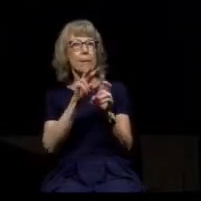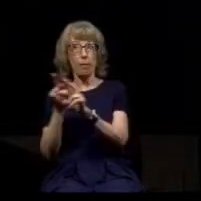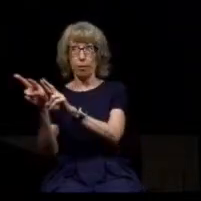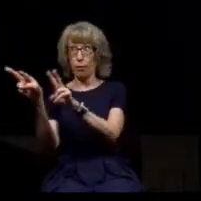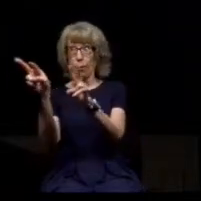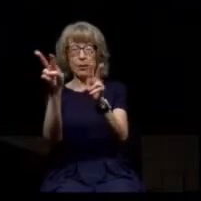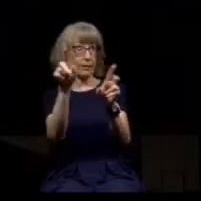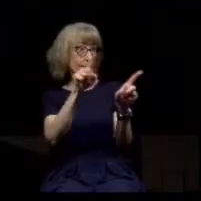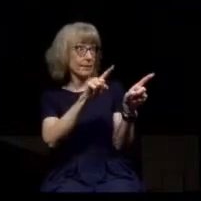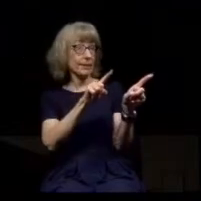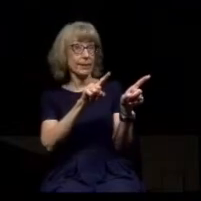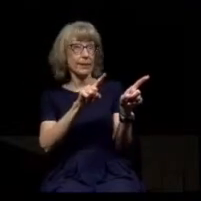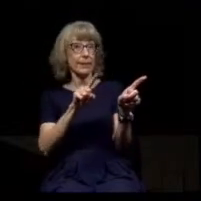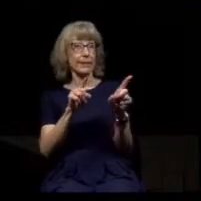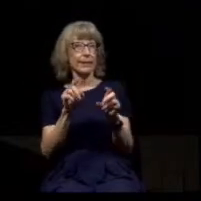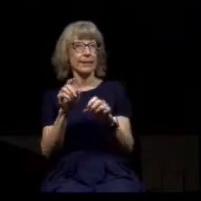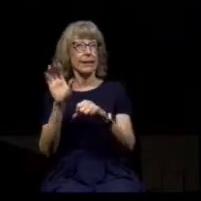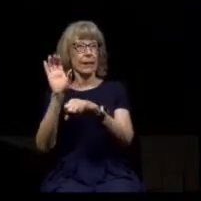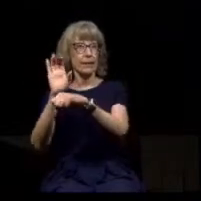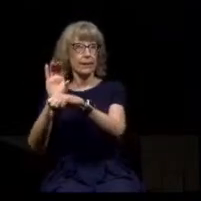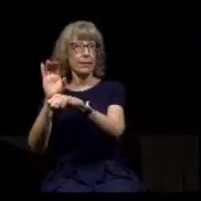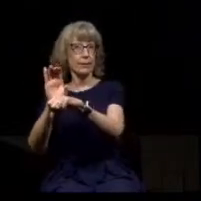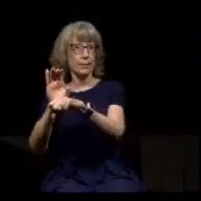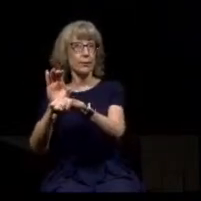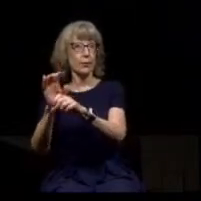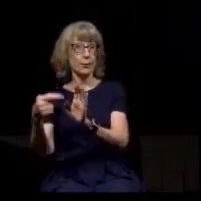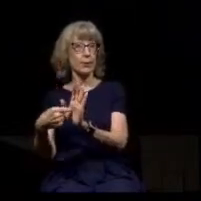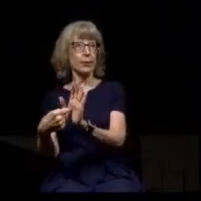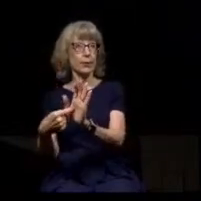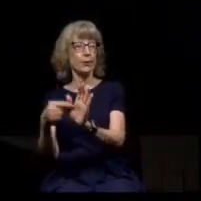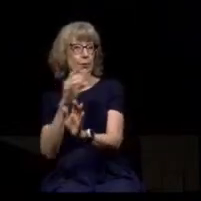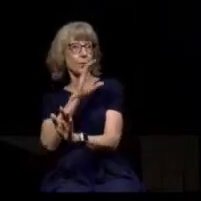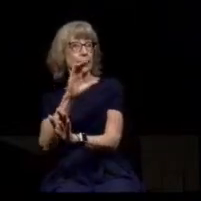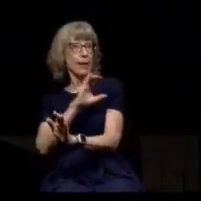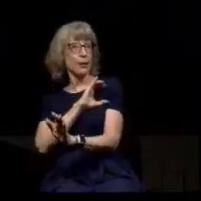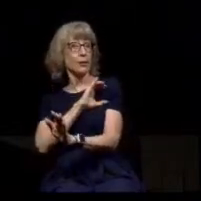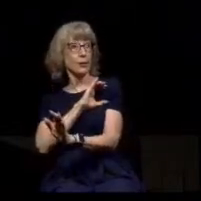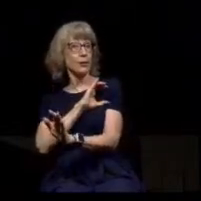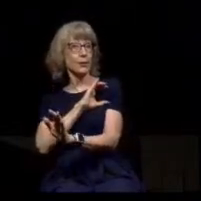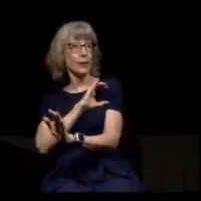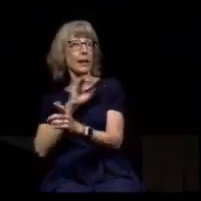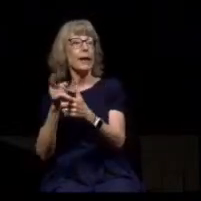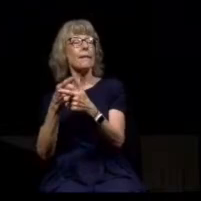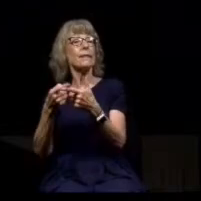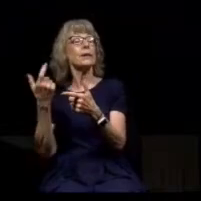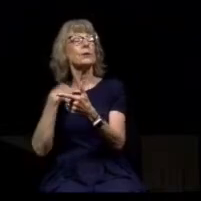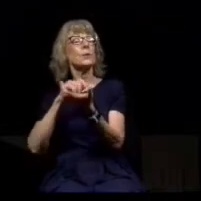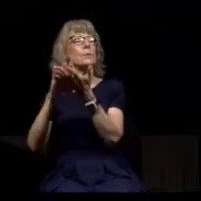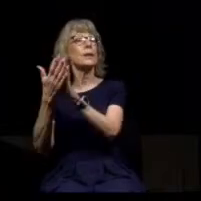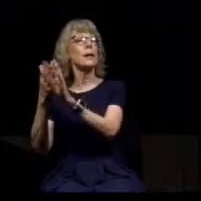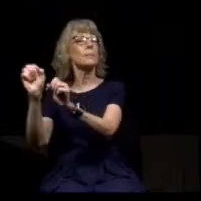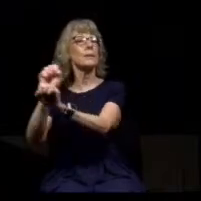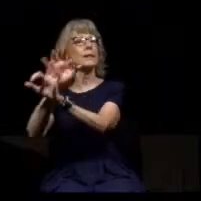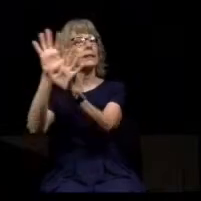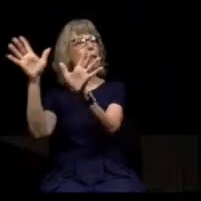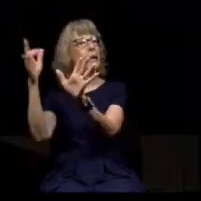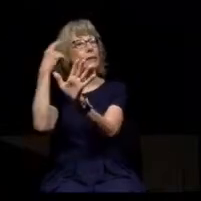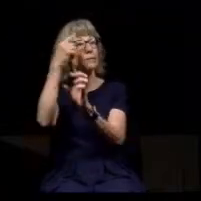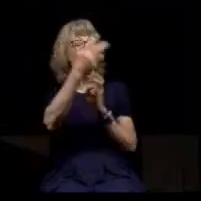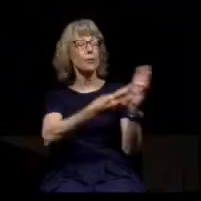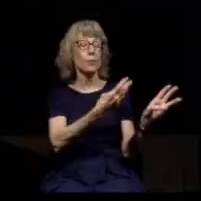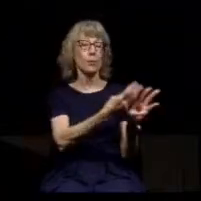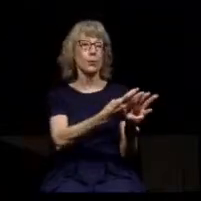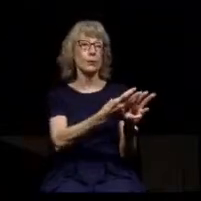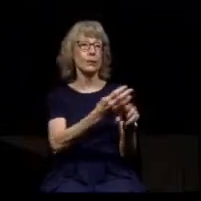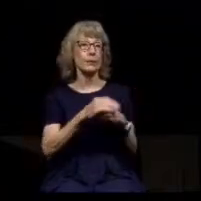shows character, then we become, in the words of Jesus Christ, the light of the world. I'm